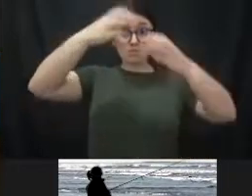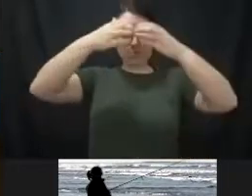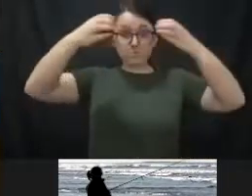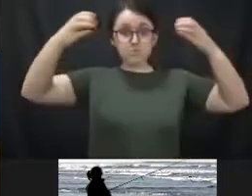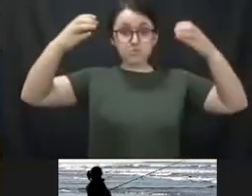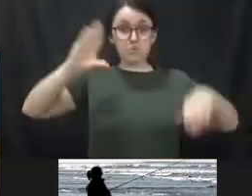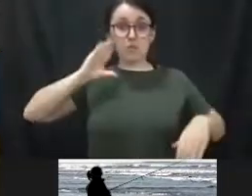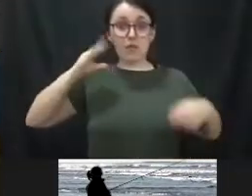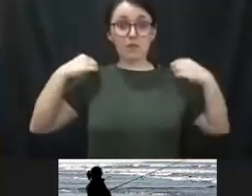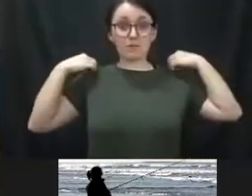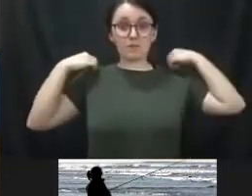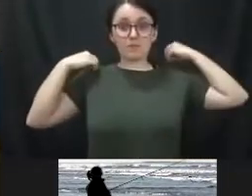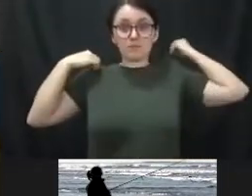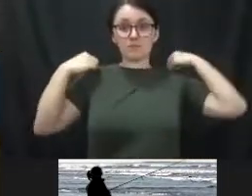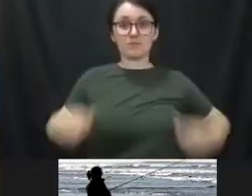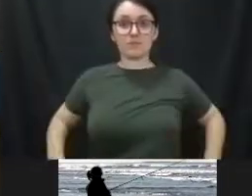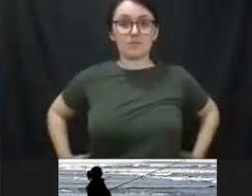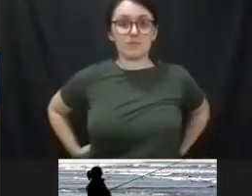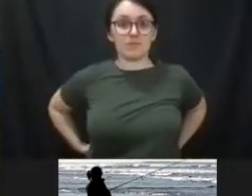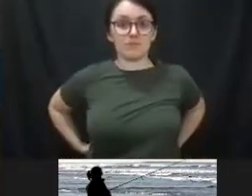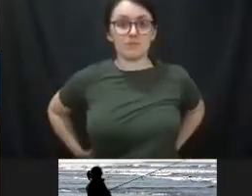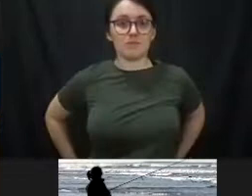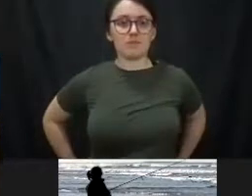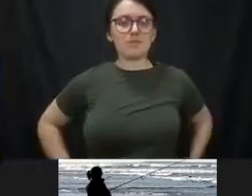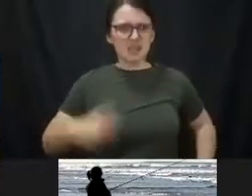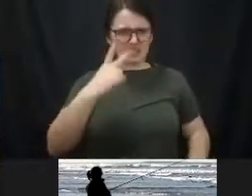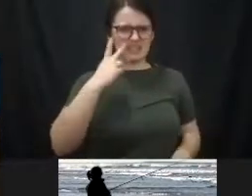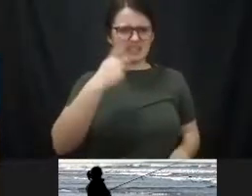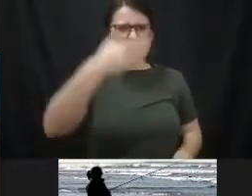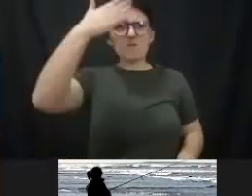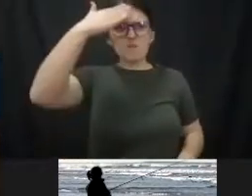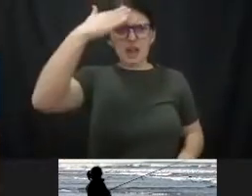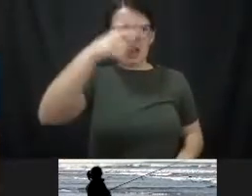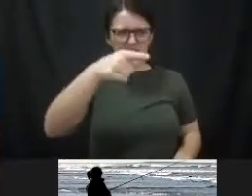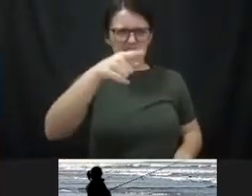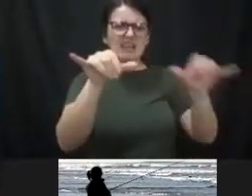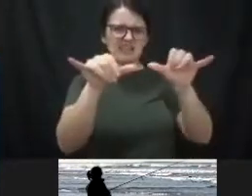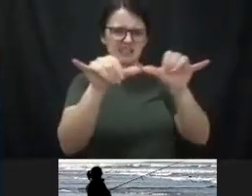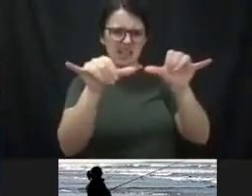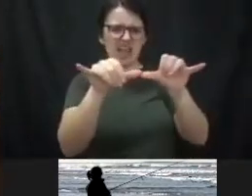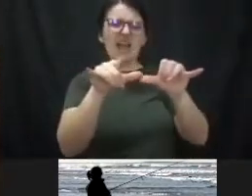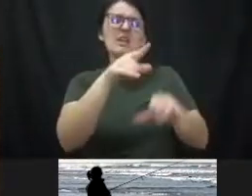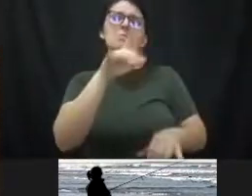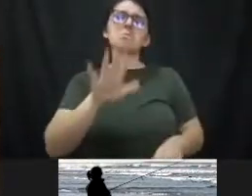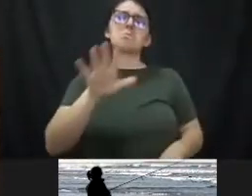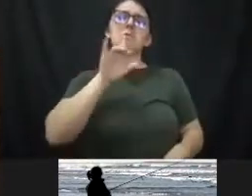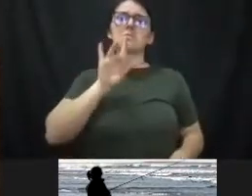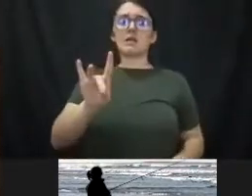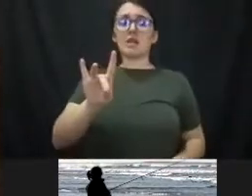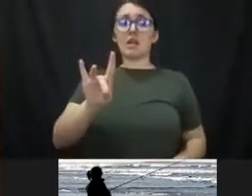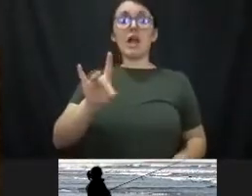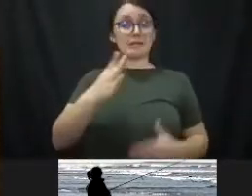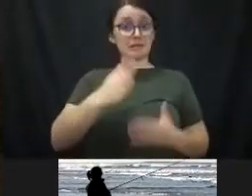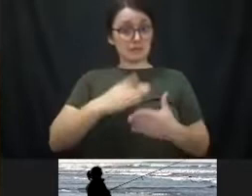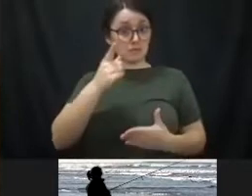And so this one, by the size of his forehead, he's about 8. Some of the big ones we'll see today that have